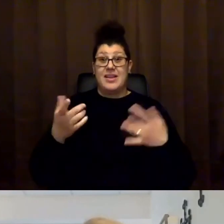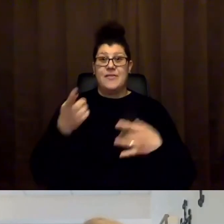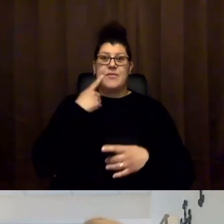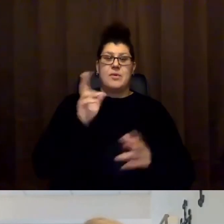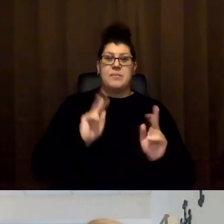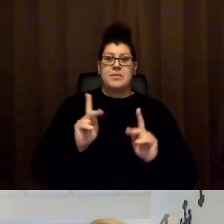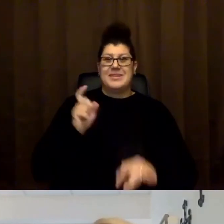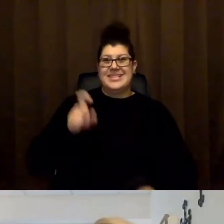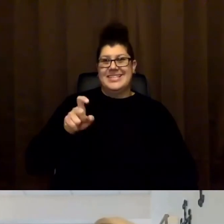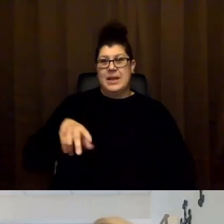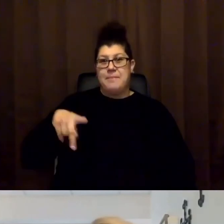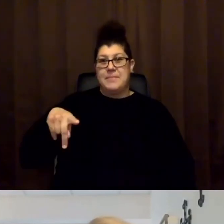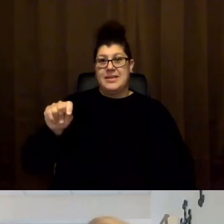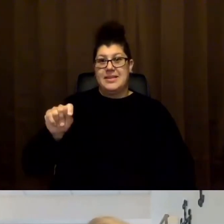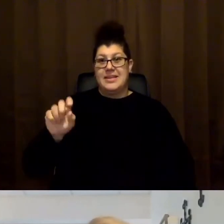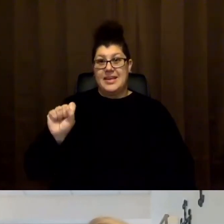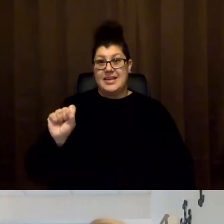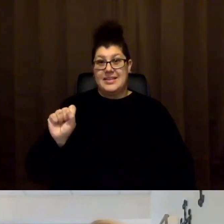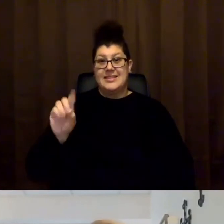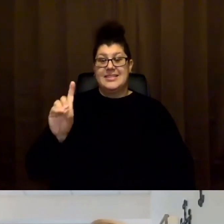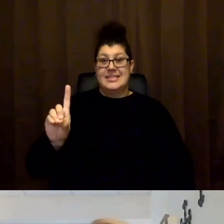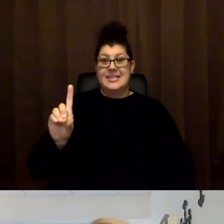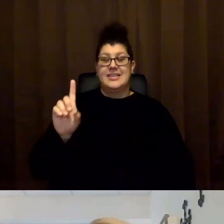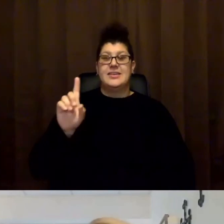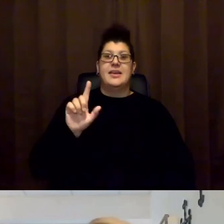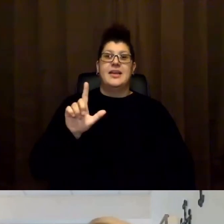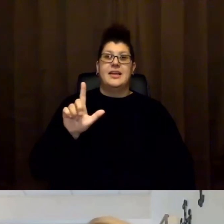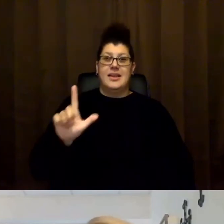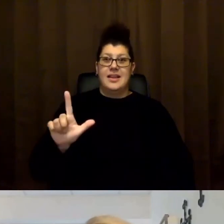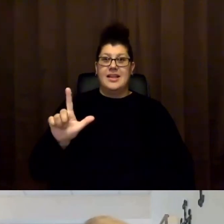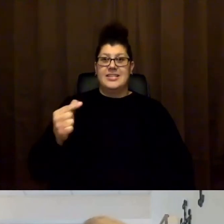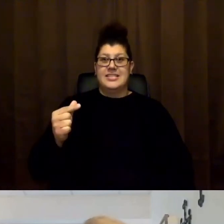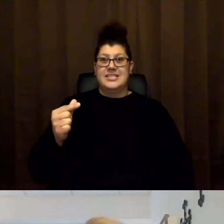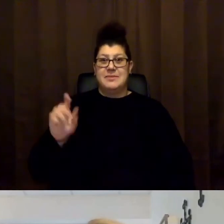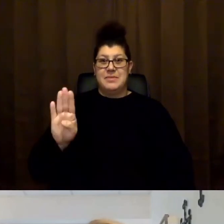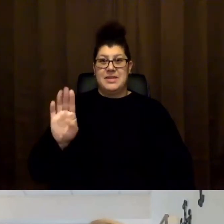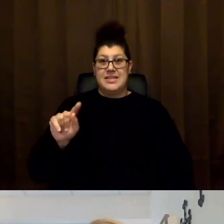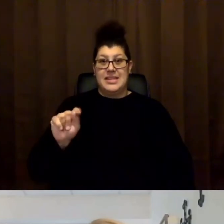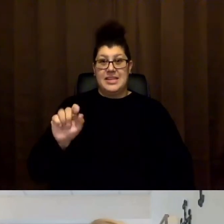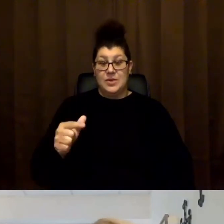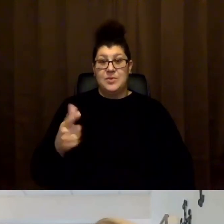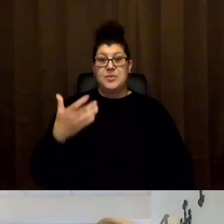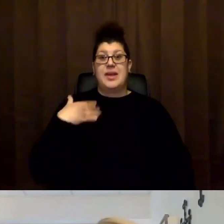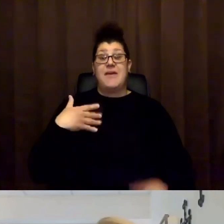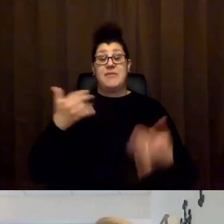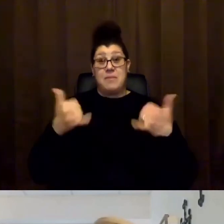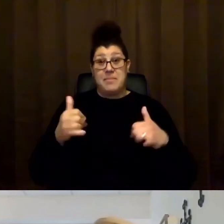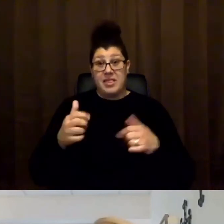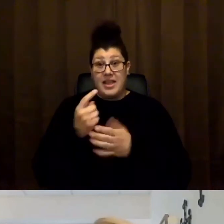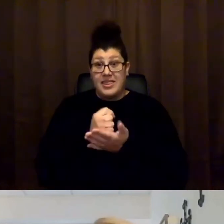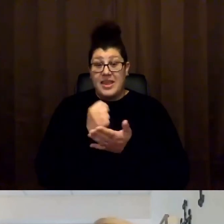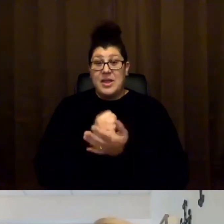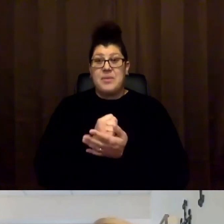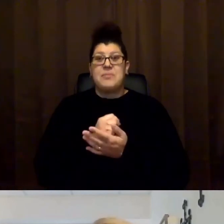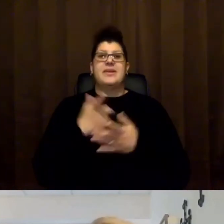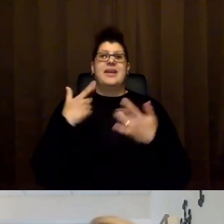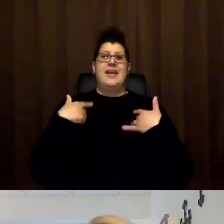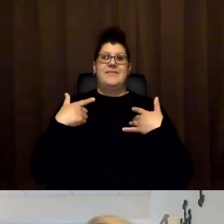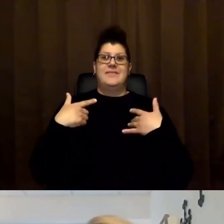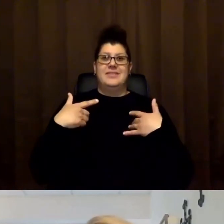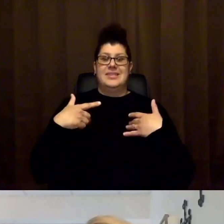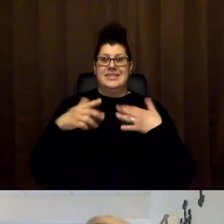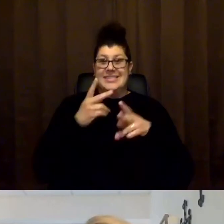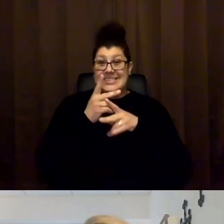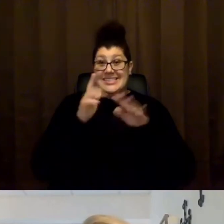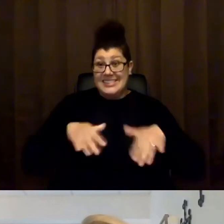trauma, LGBTQ. We offer play therapy, kid therapy, DBT, all kinds of things. What